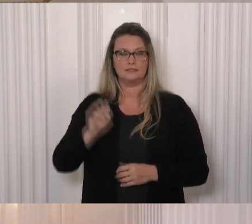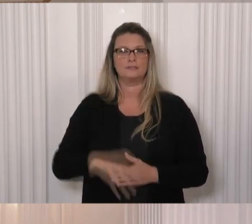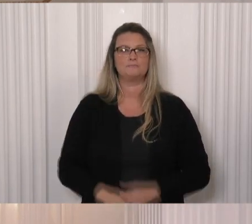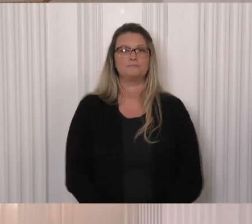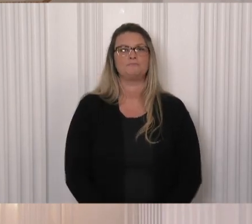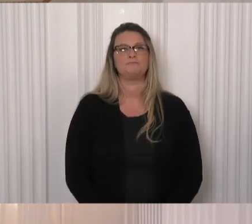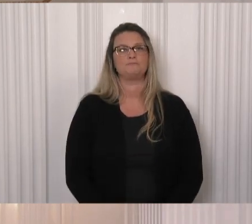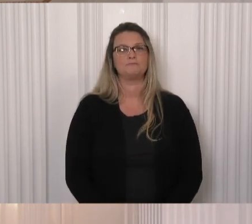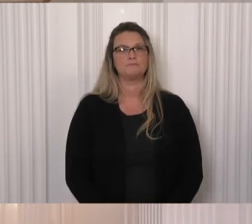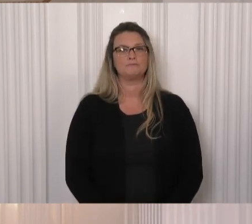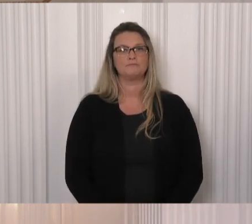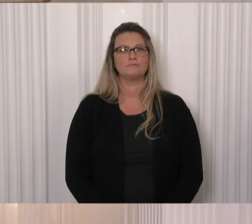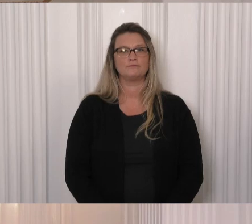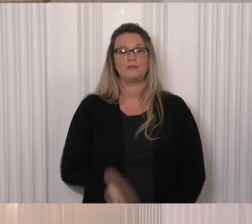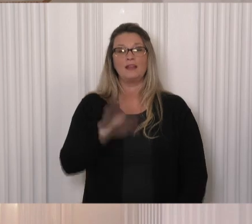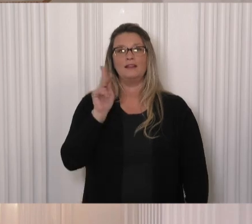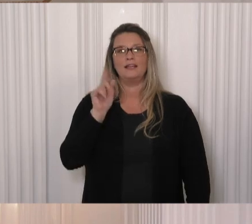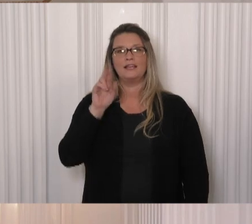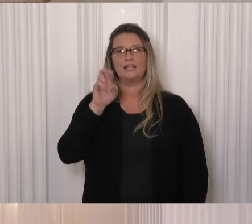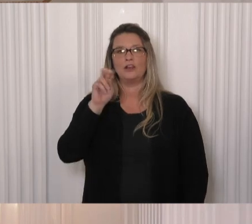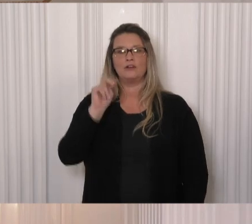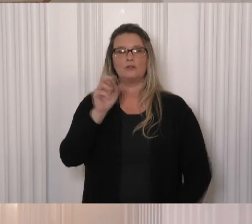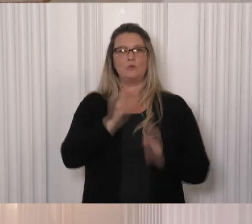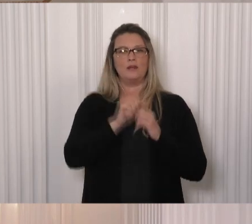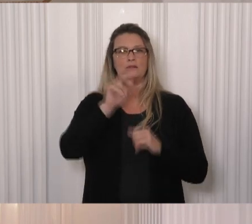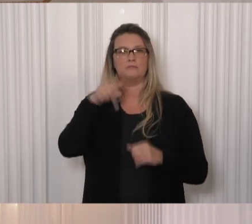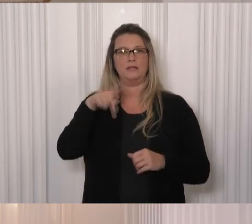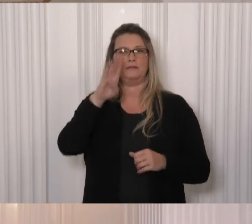Public Broadcasting.